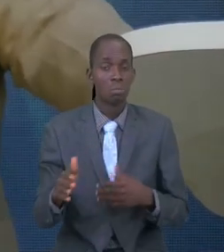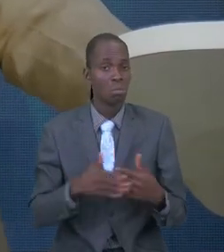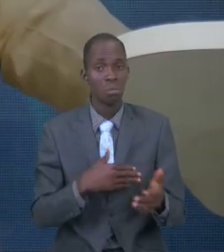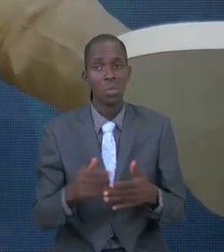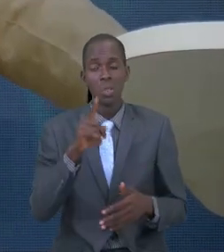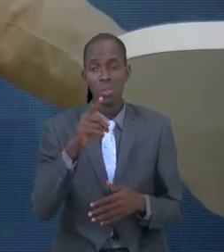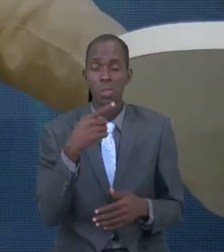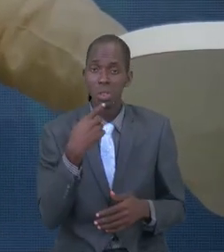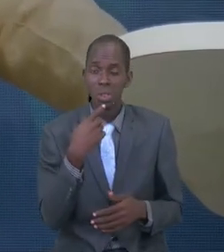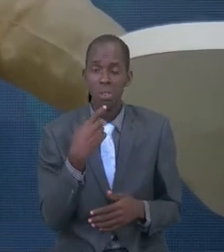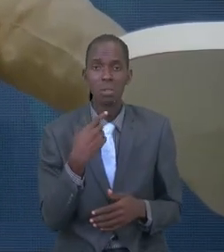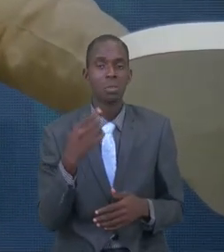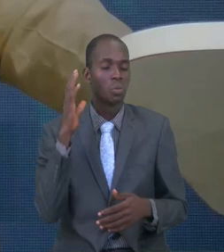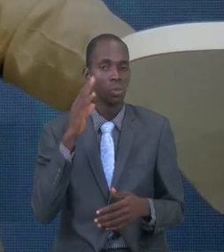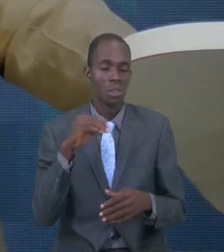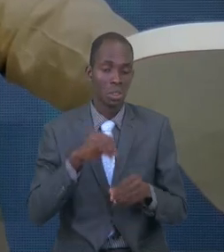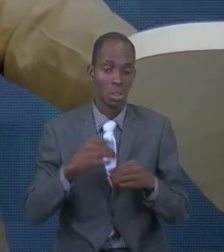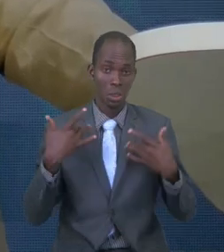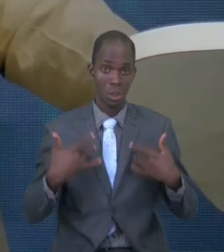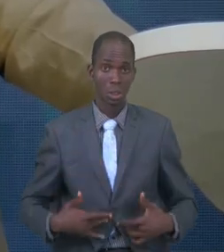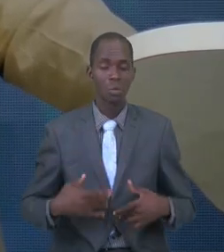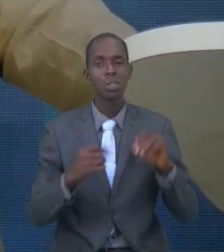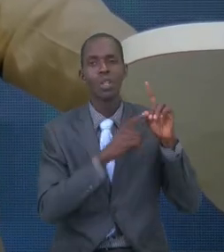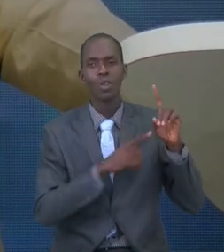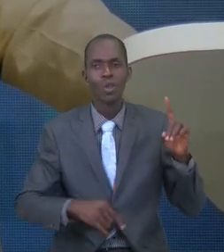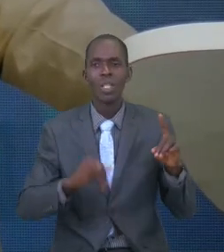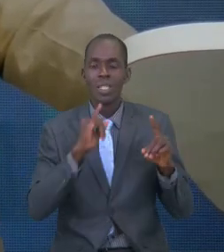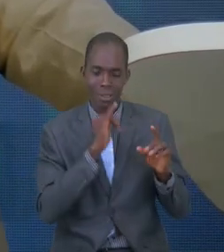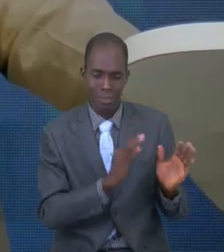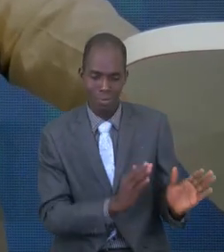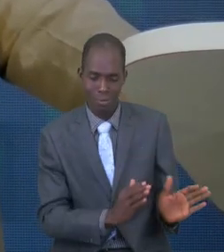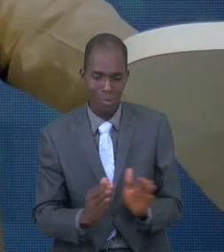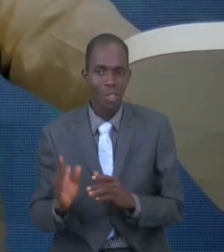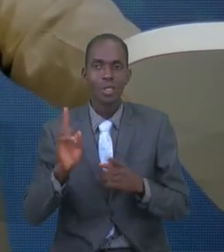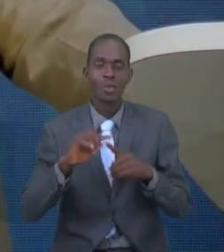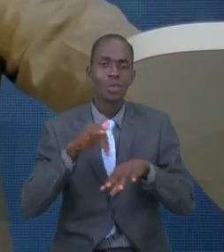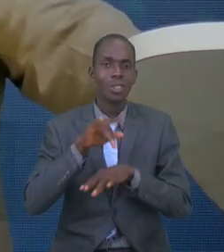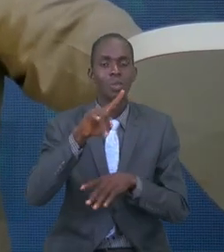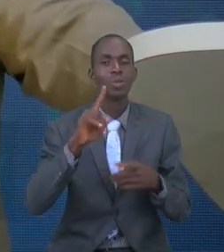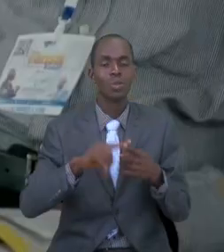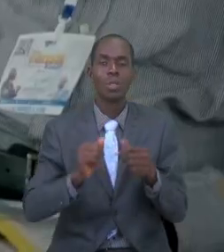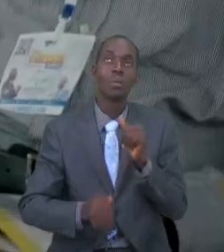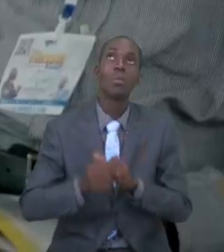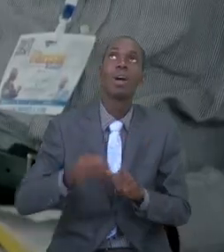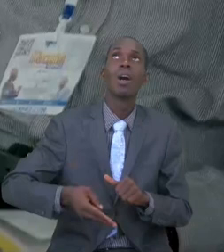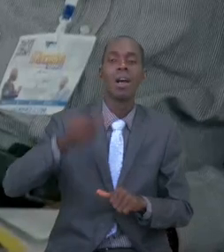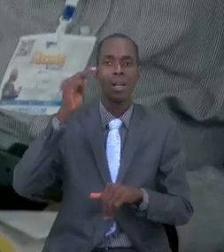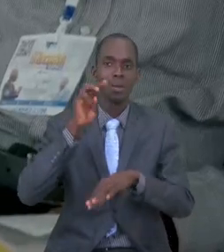in your discouragement, the Lord is about to send you for a higher ministry.